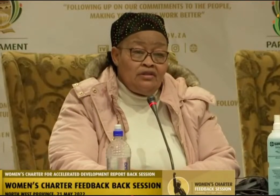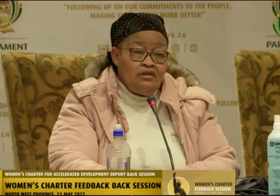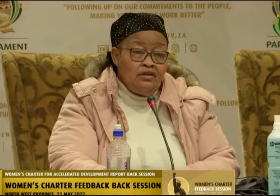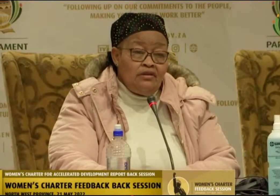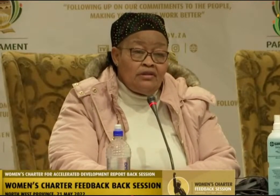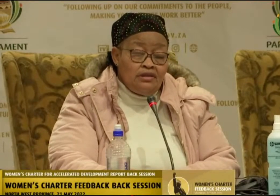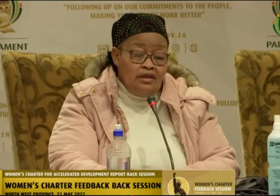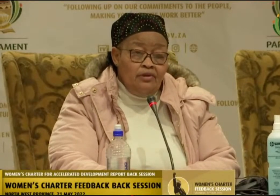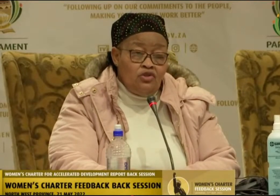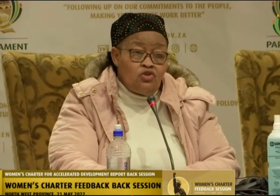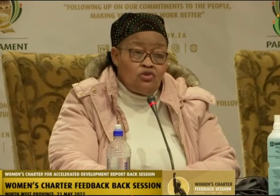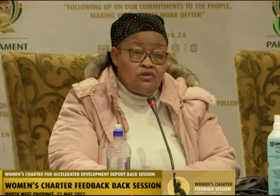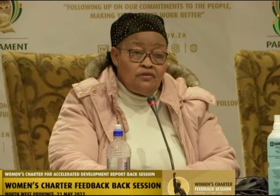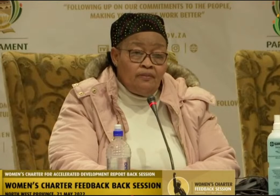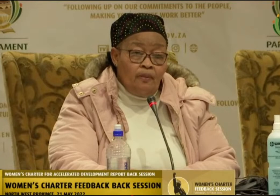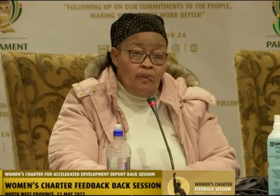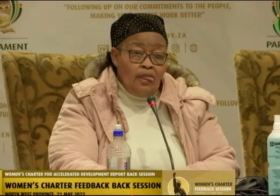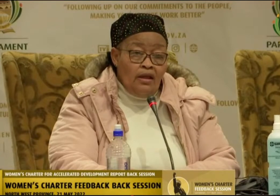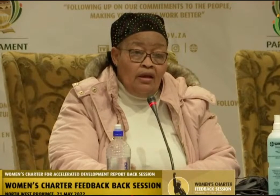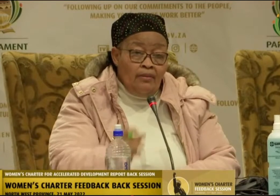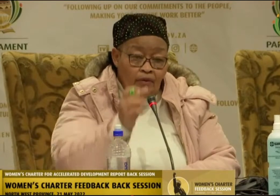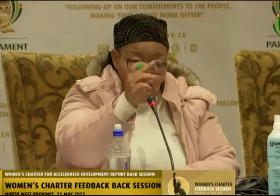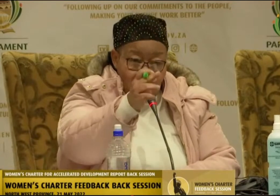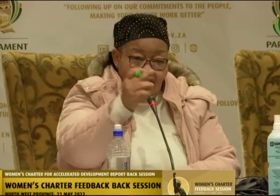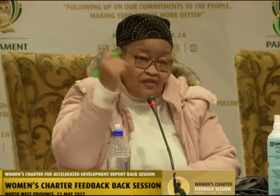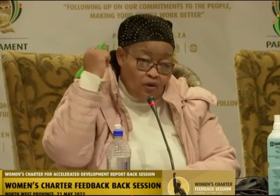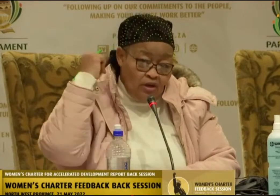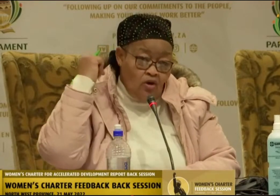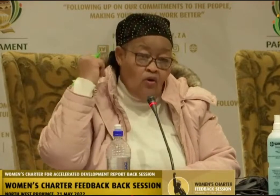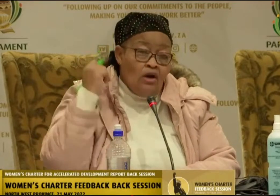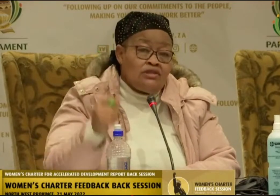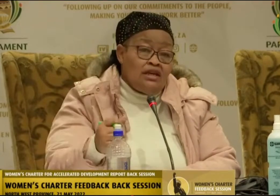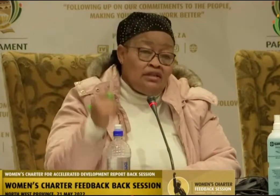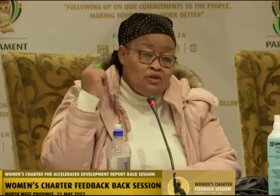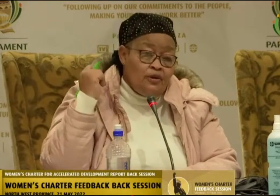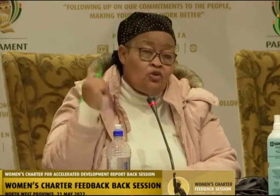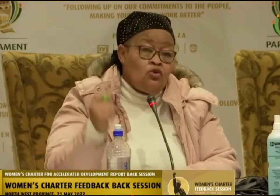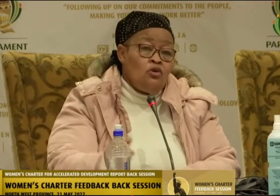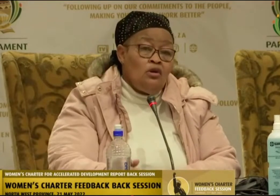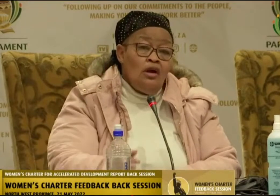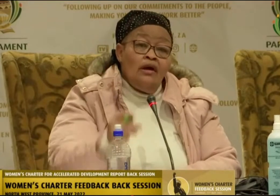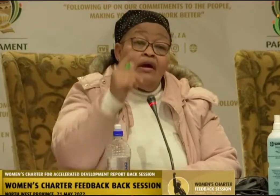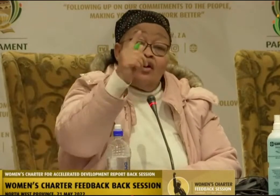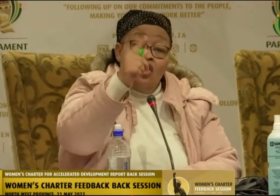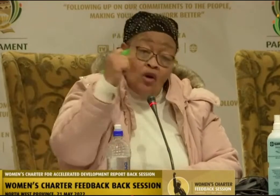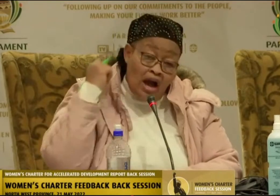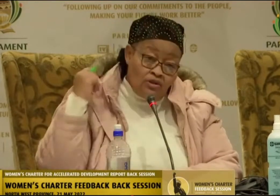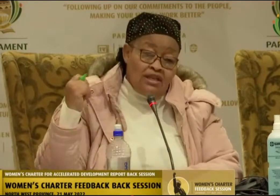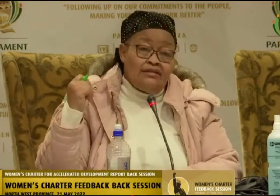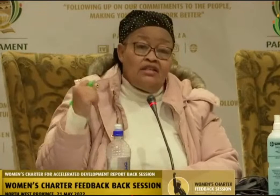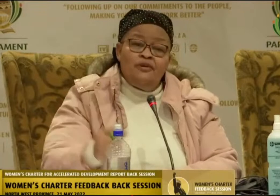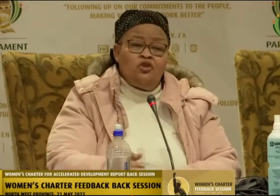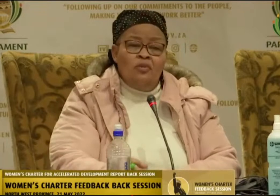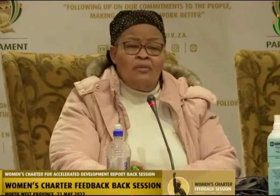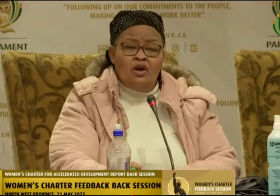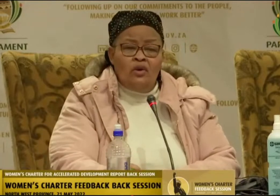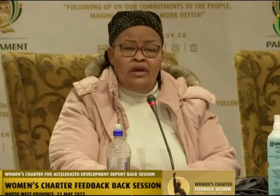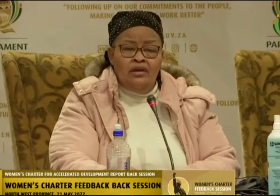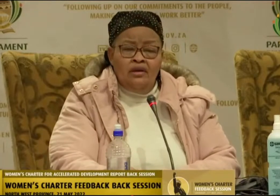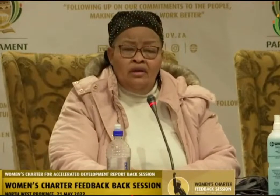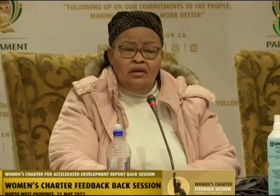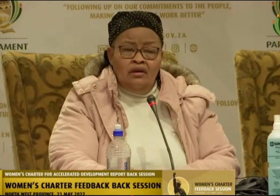less the same issues yourself you can go outside and speak to go outside and speak to